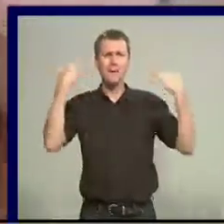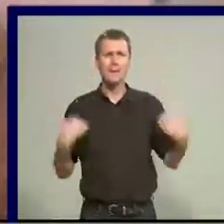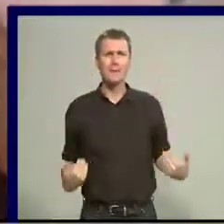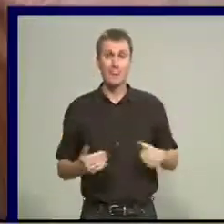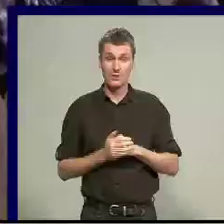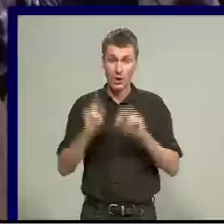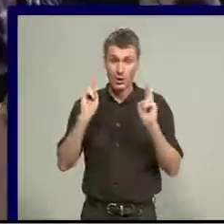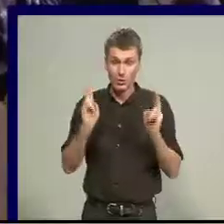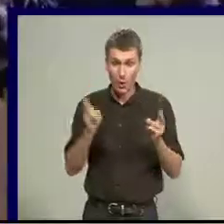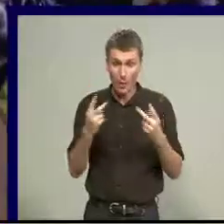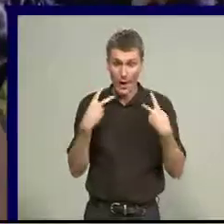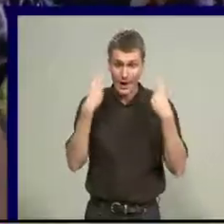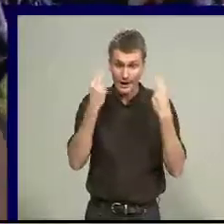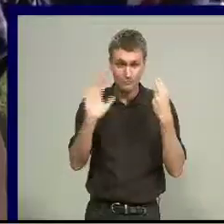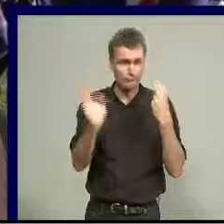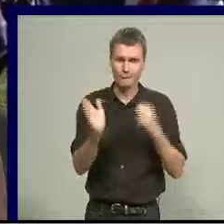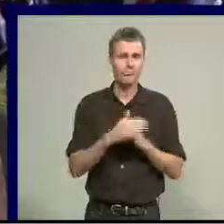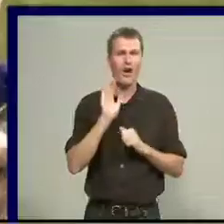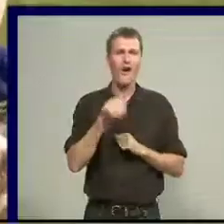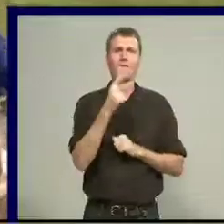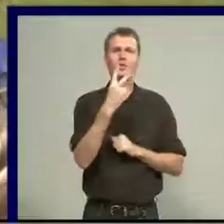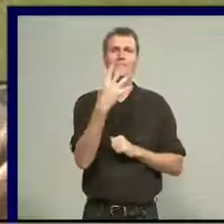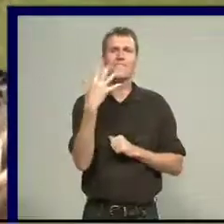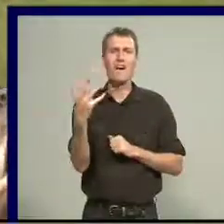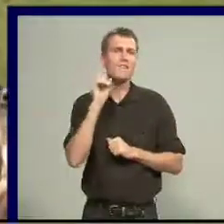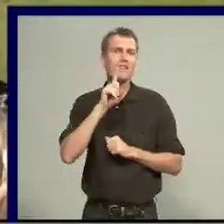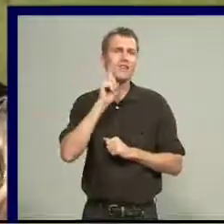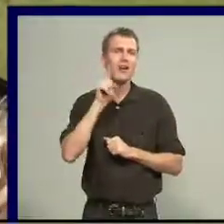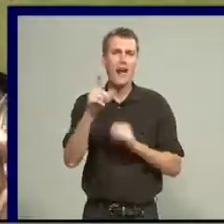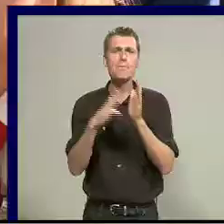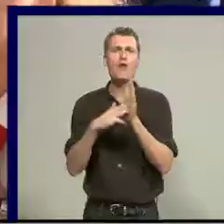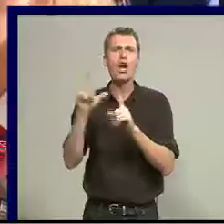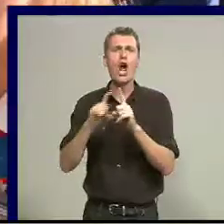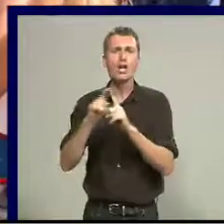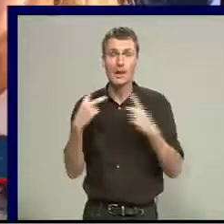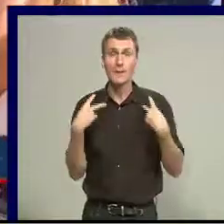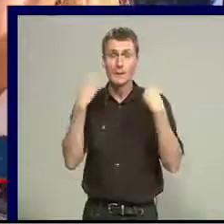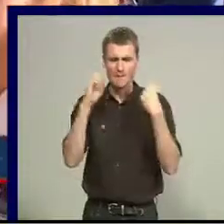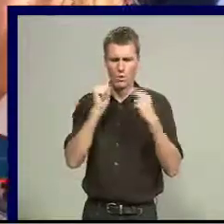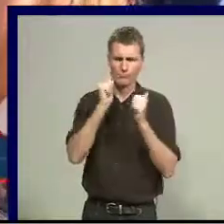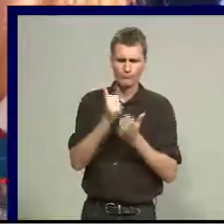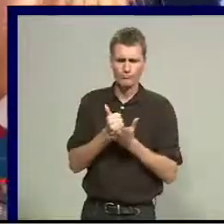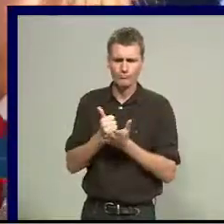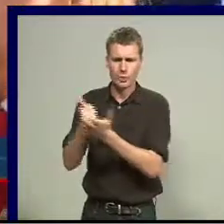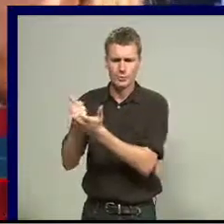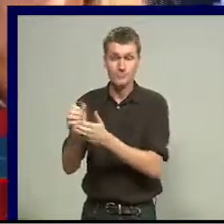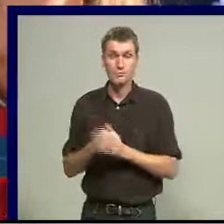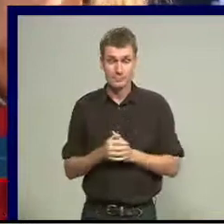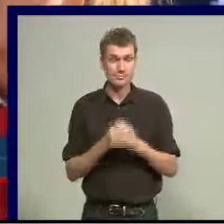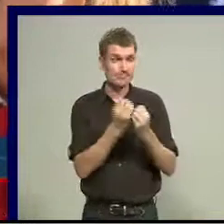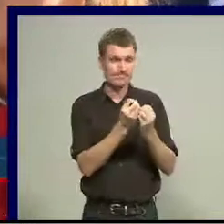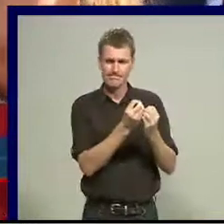Over 25 teenage girls at Marion College cut their hair off for a good cause. We have girls at school who have been